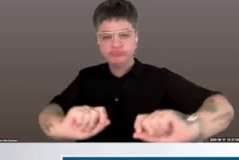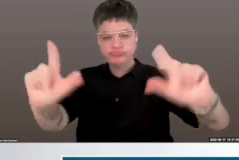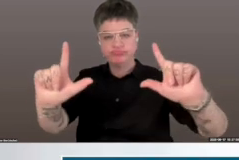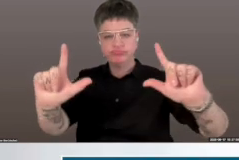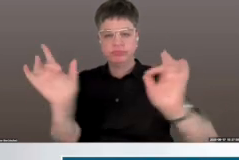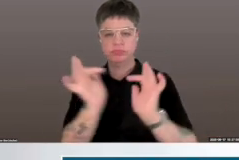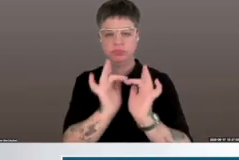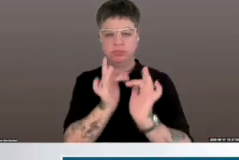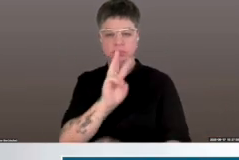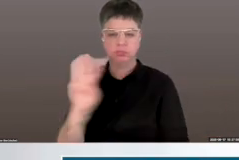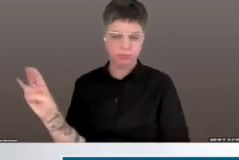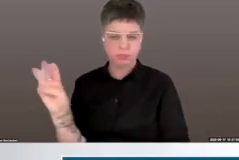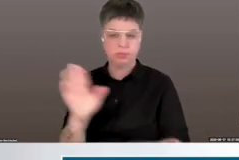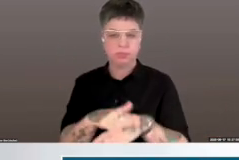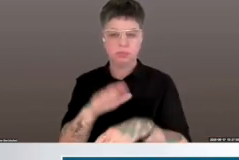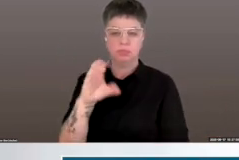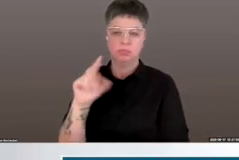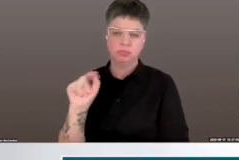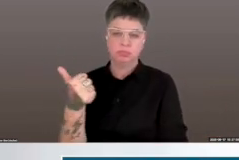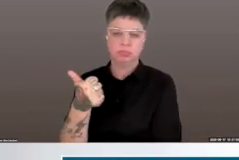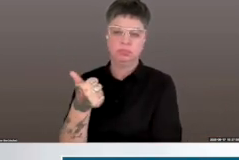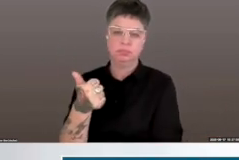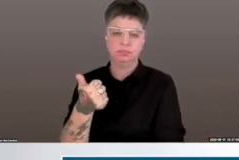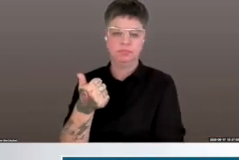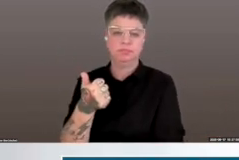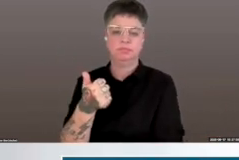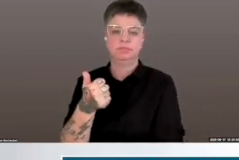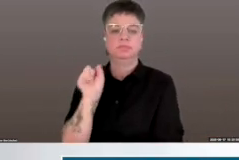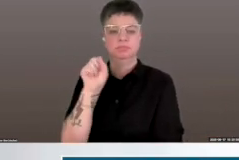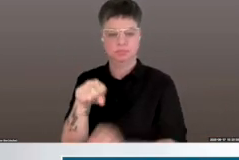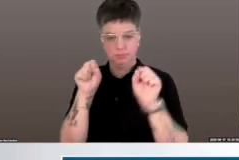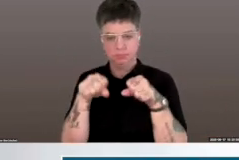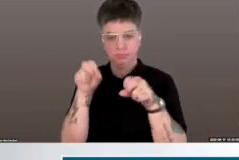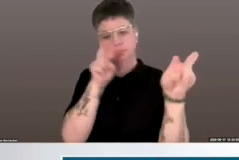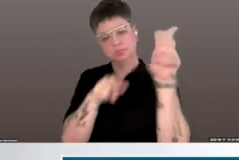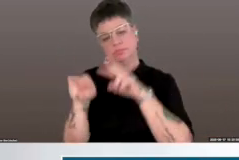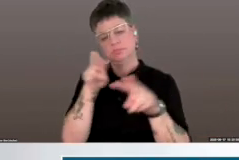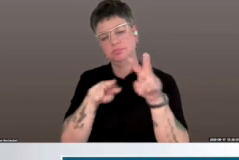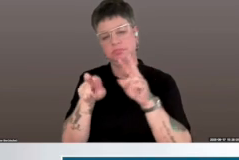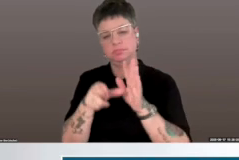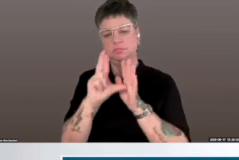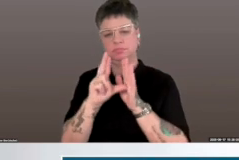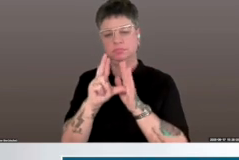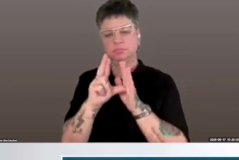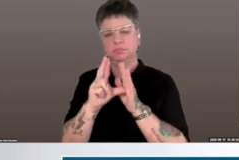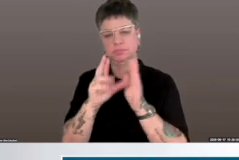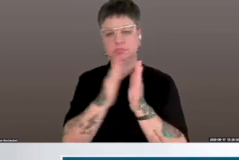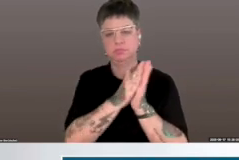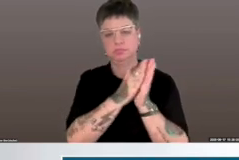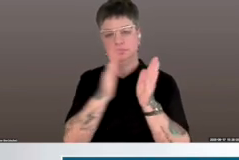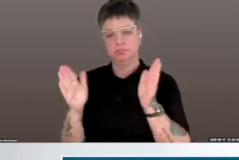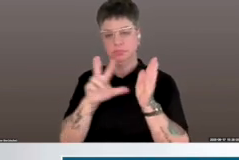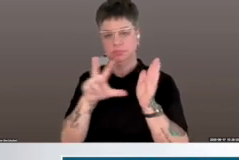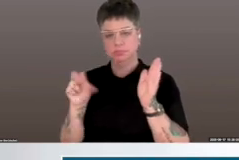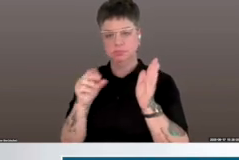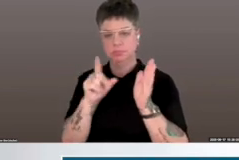10th, when you'll have an opportunity to review and comment on the plan for 30 days. We'll have